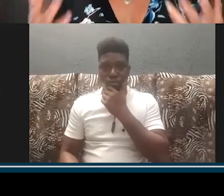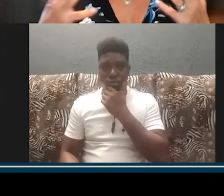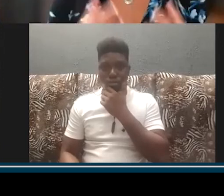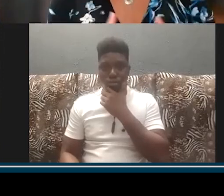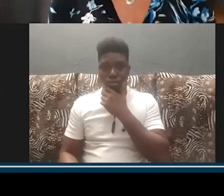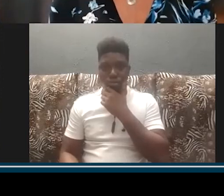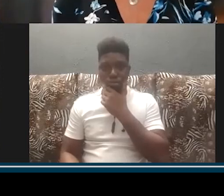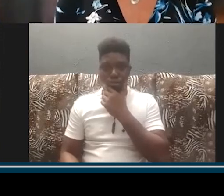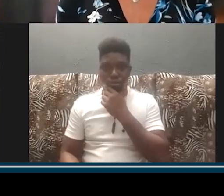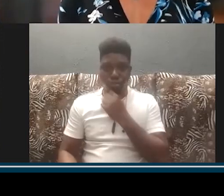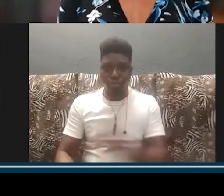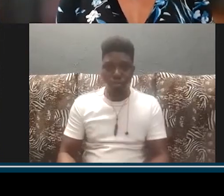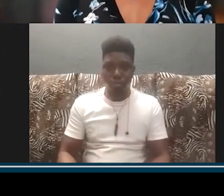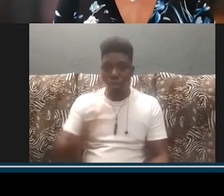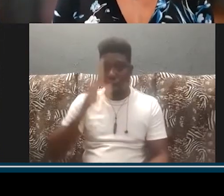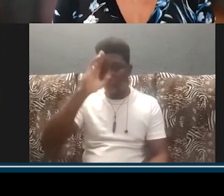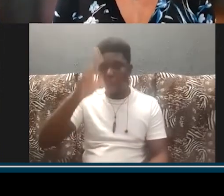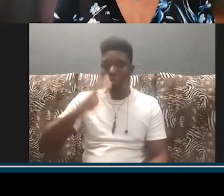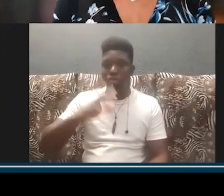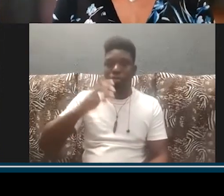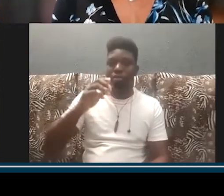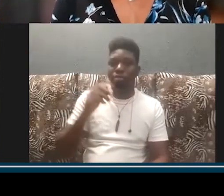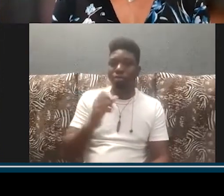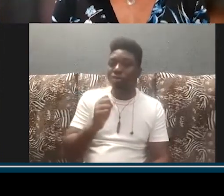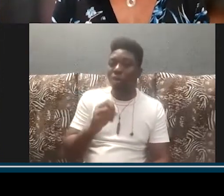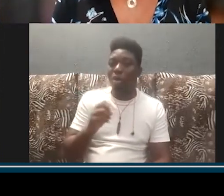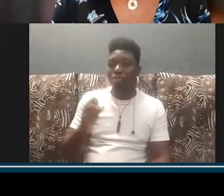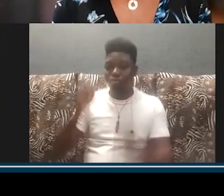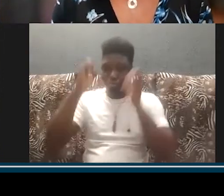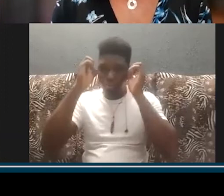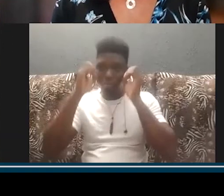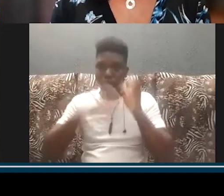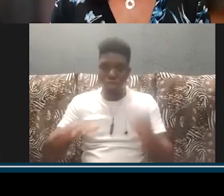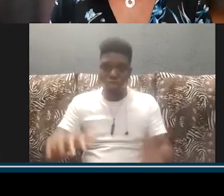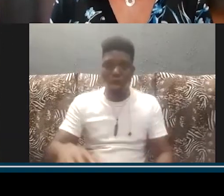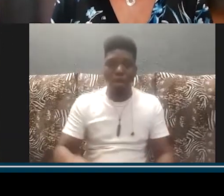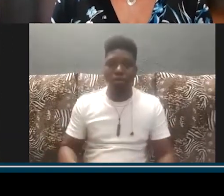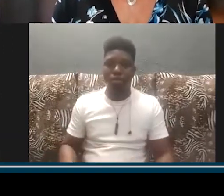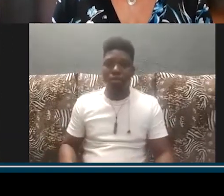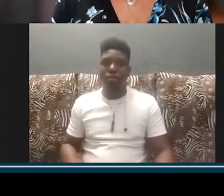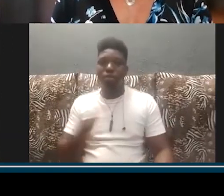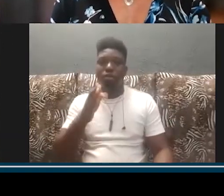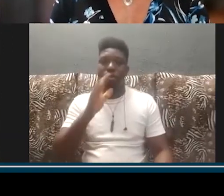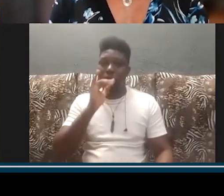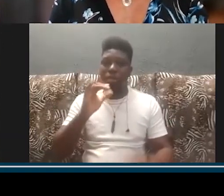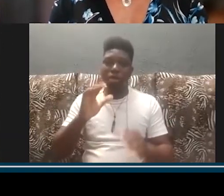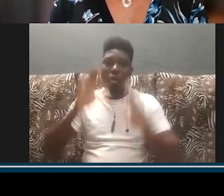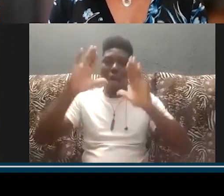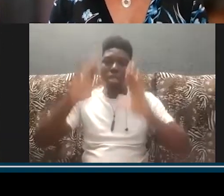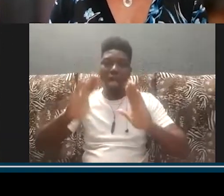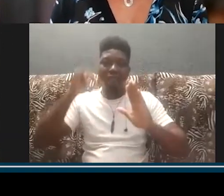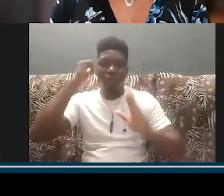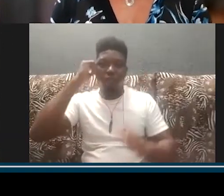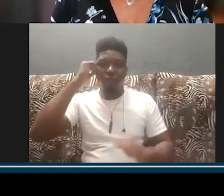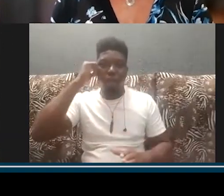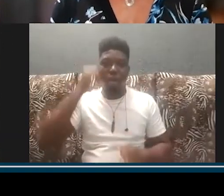so children, educating children. There is a wonderful book, and it is called